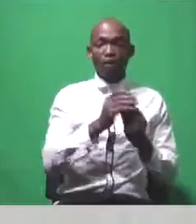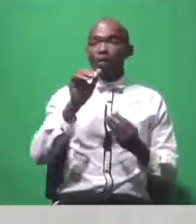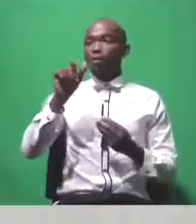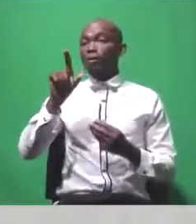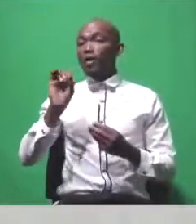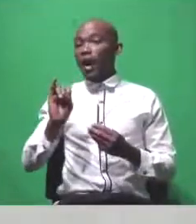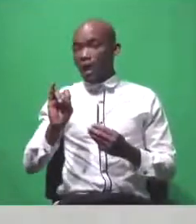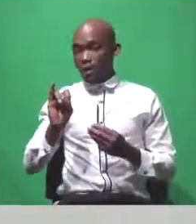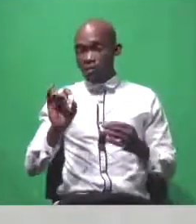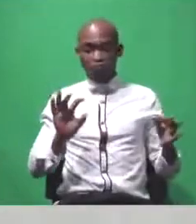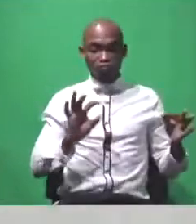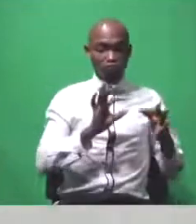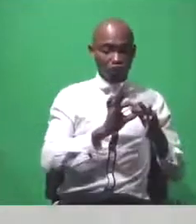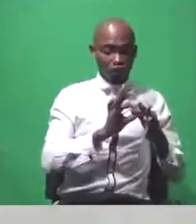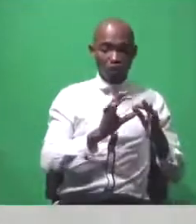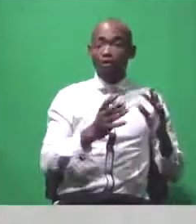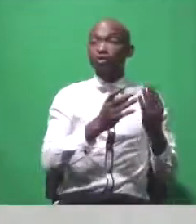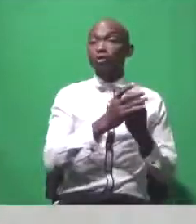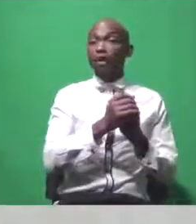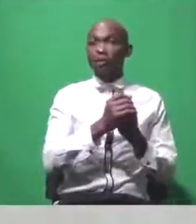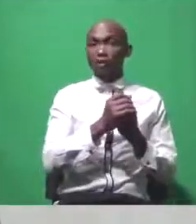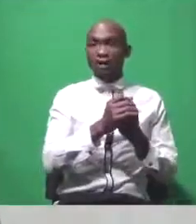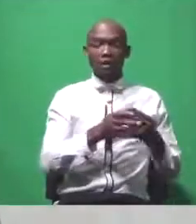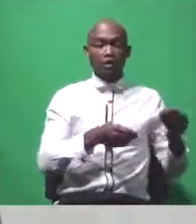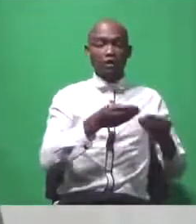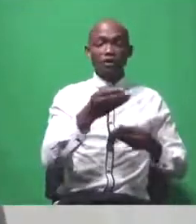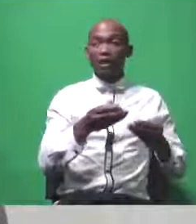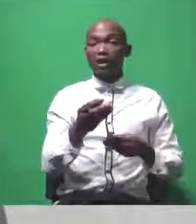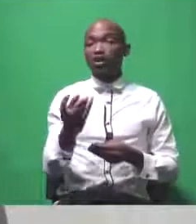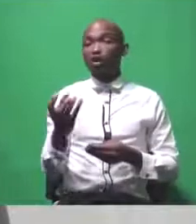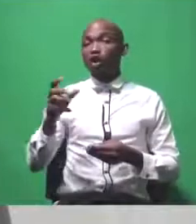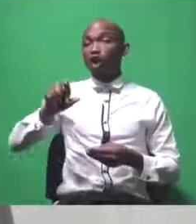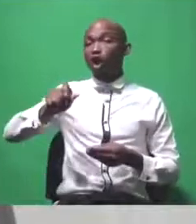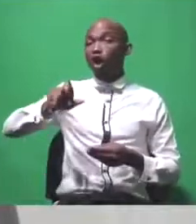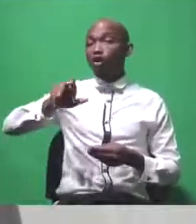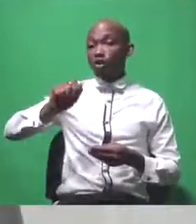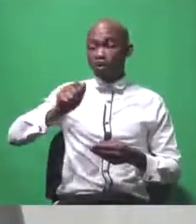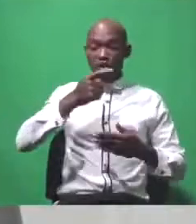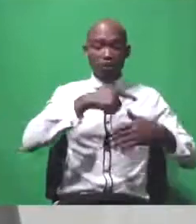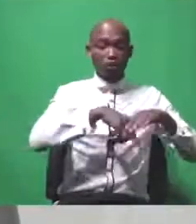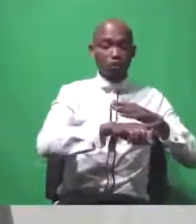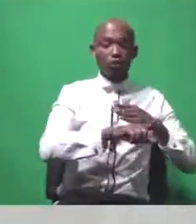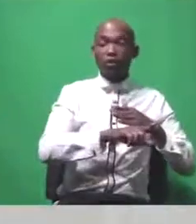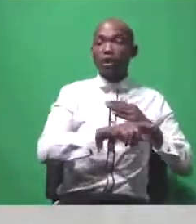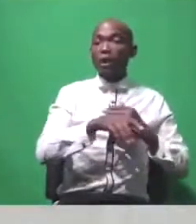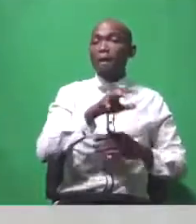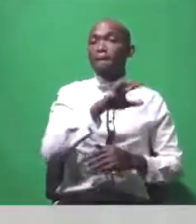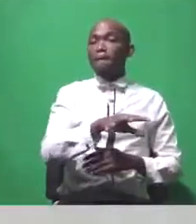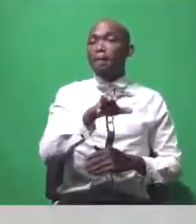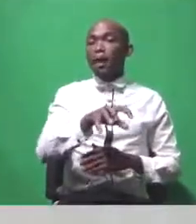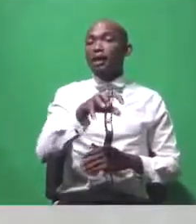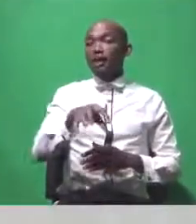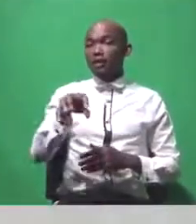of selling oranges to the market. Ali buy